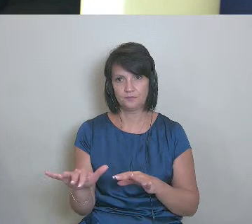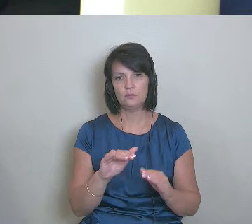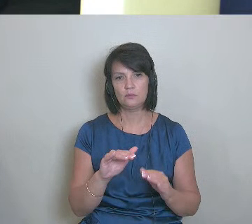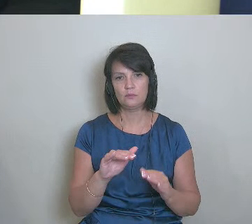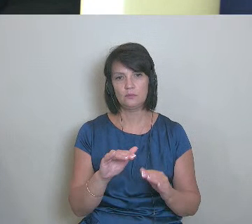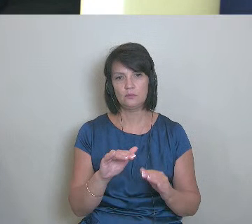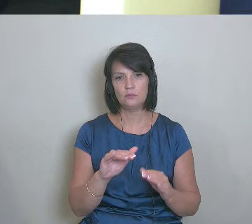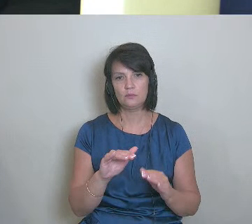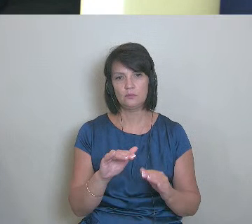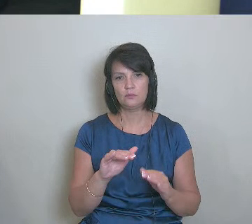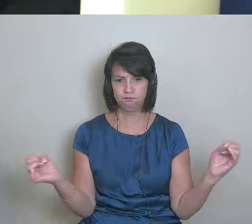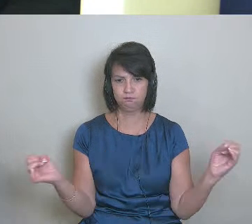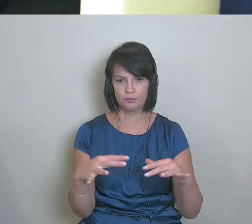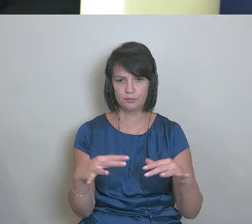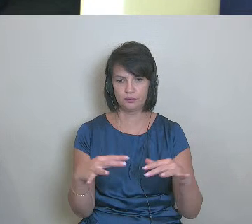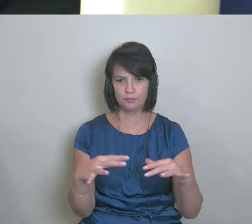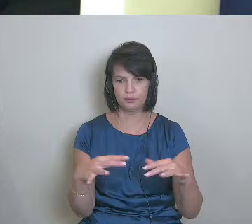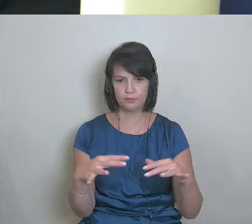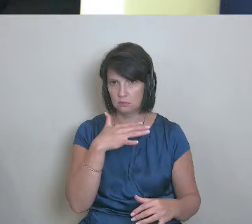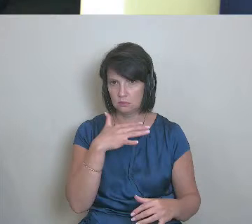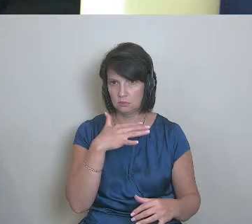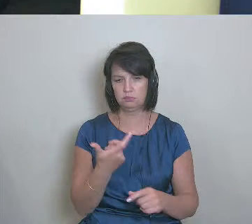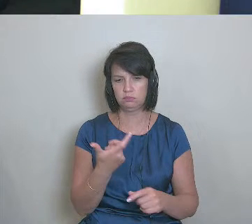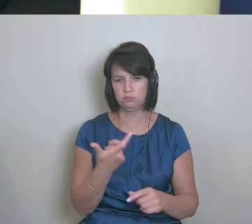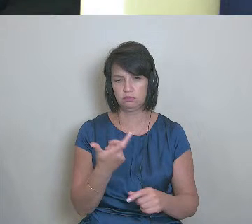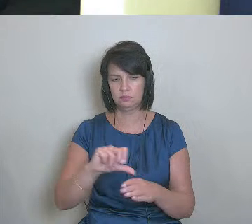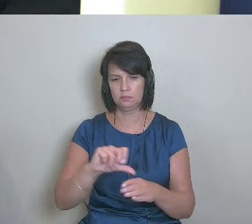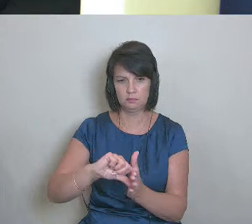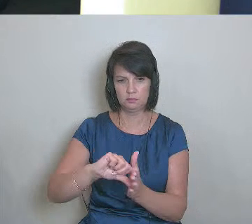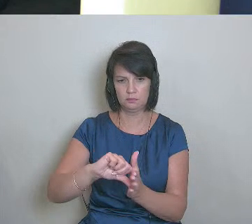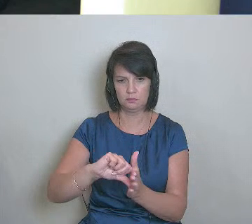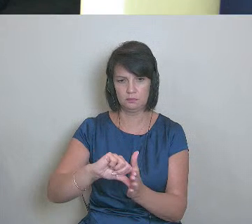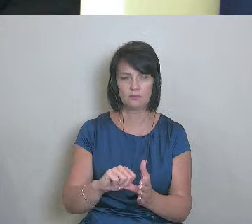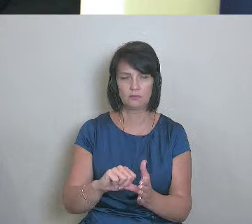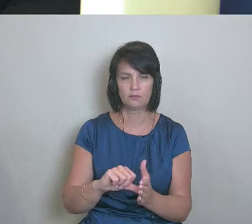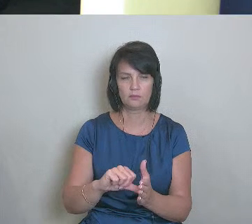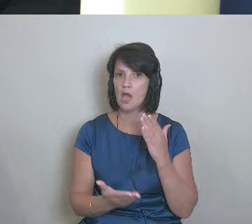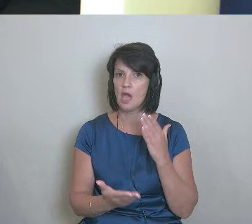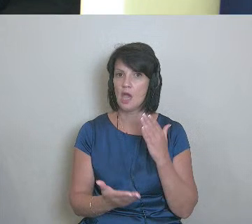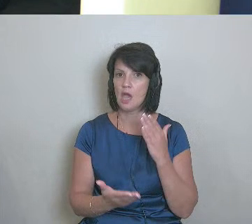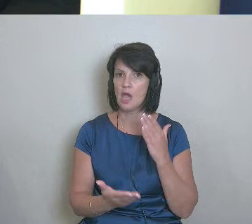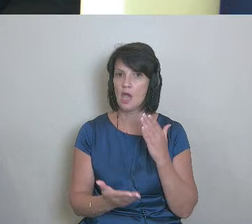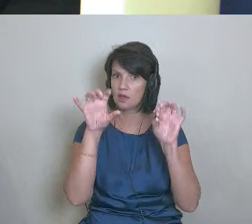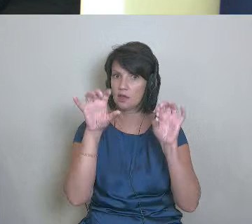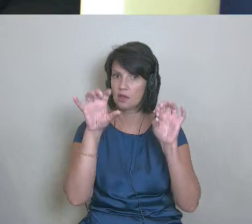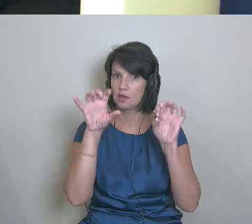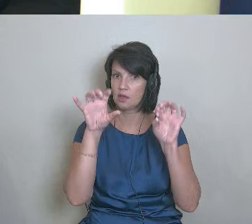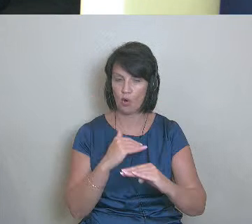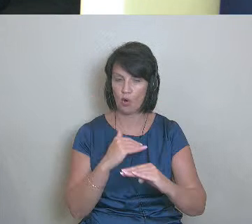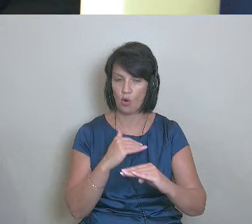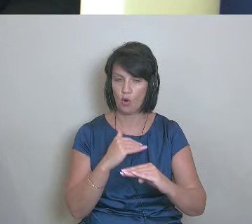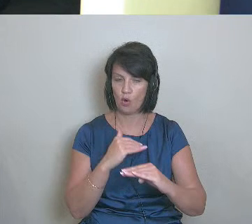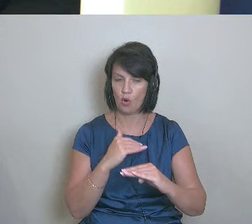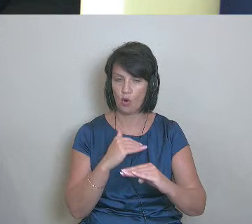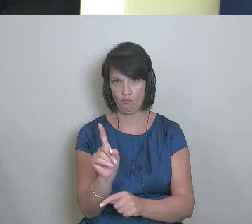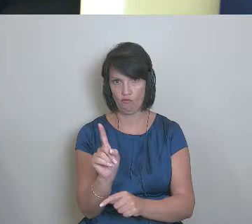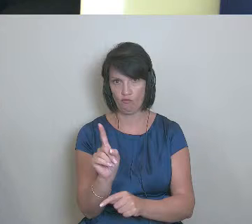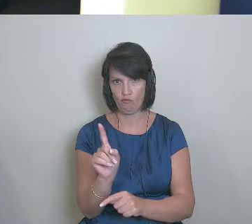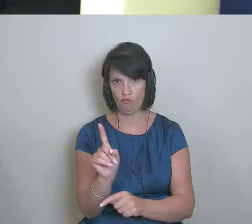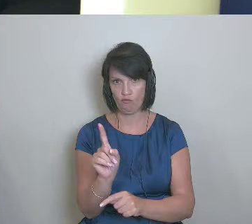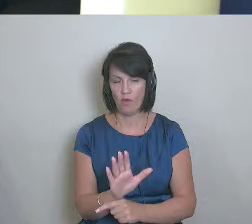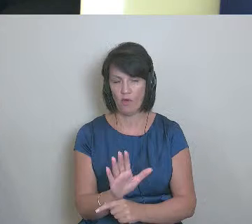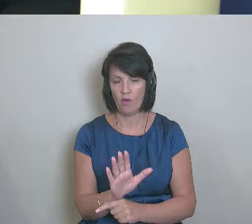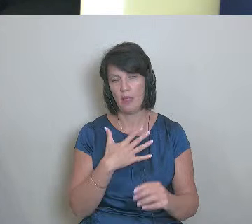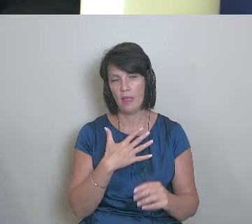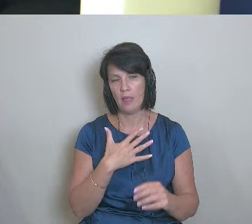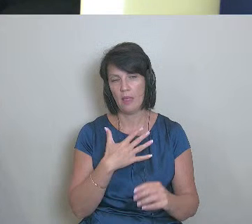some measures to take care of crowding and maintain social distancing, etc. So if